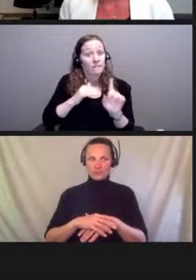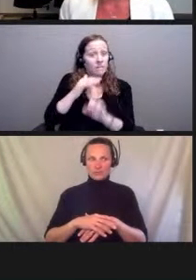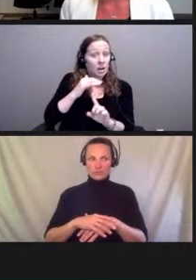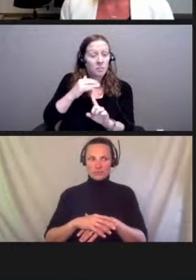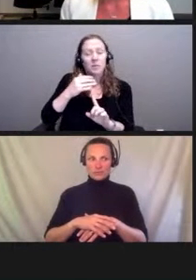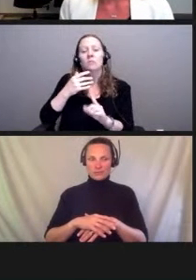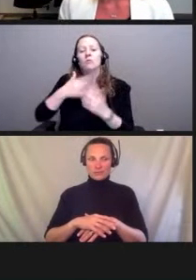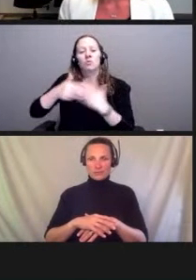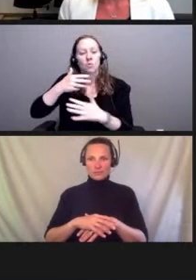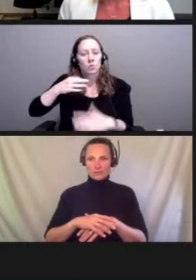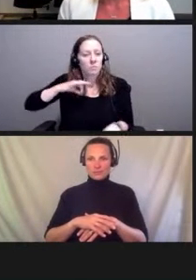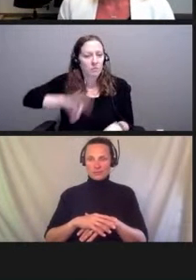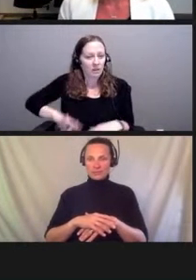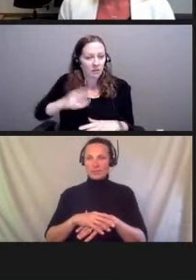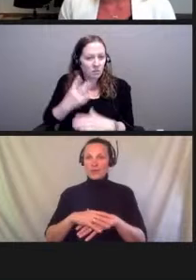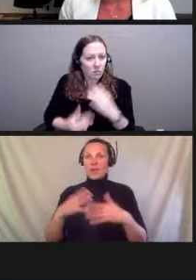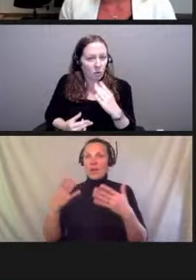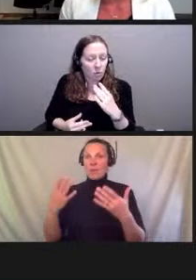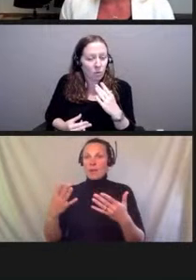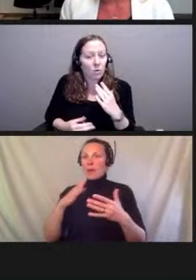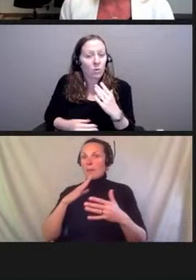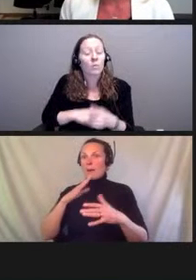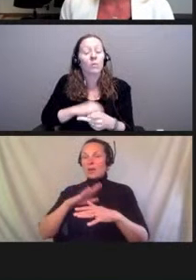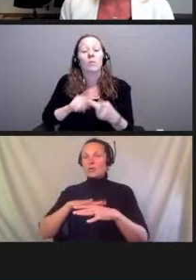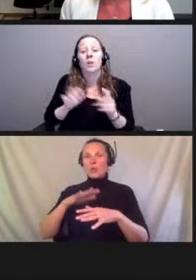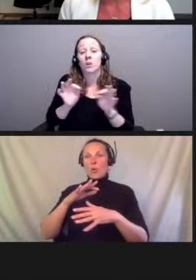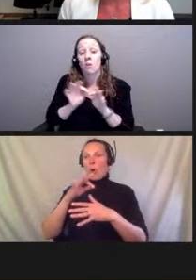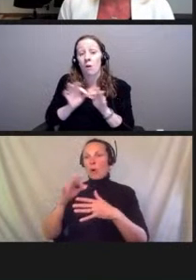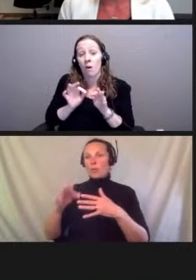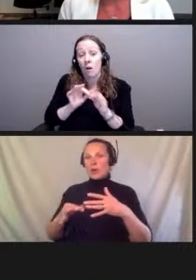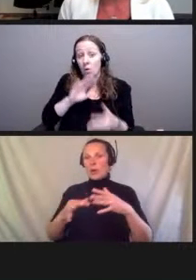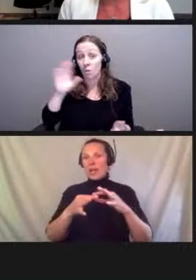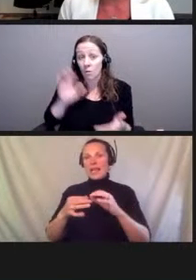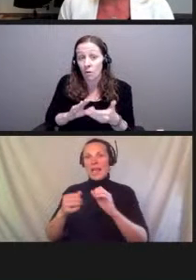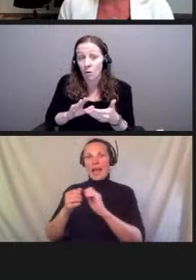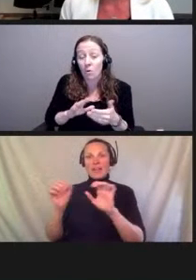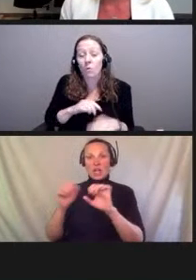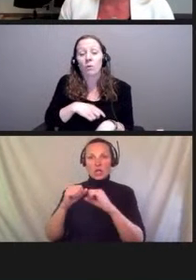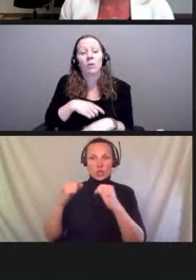benefits, and in general have lower costs and also lower